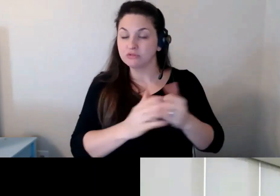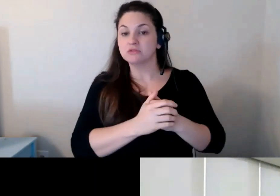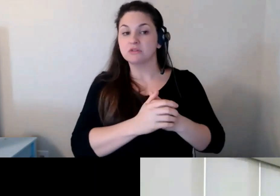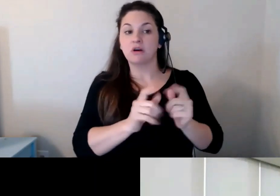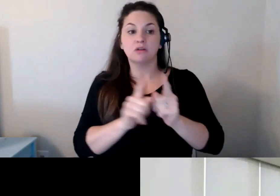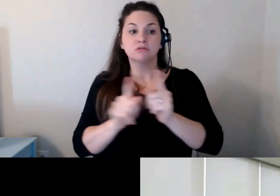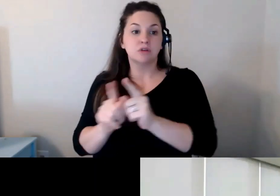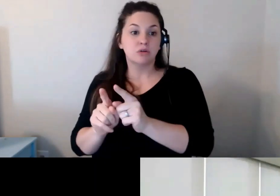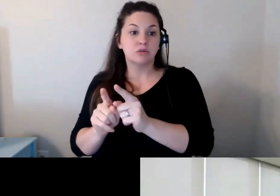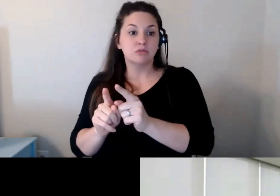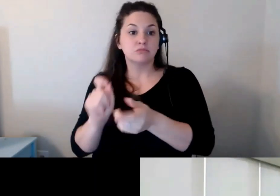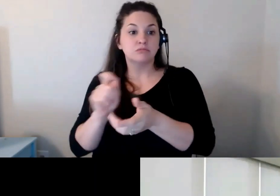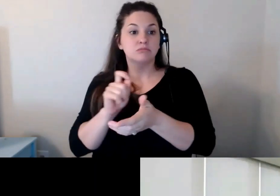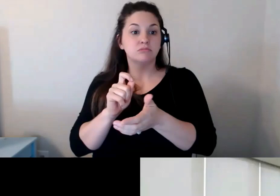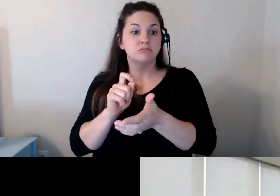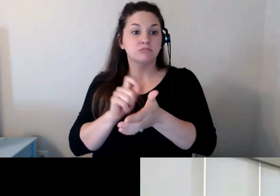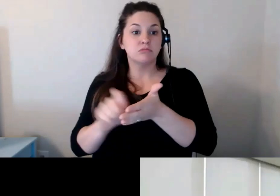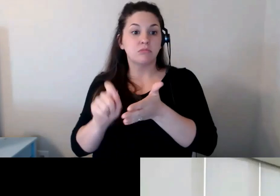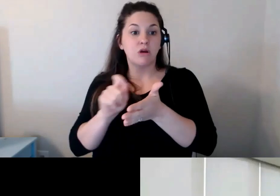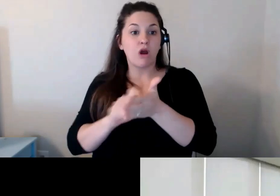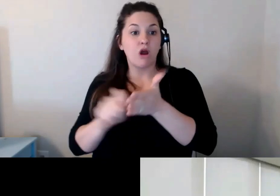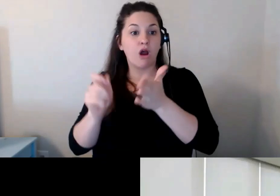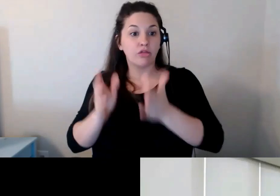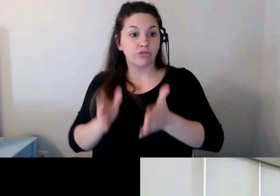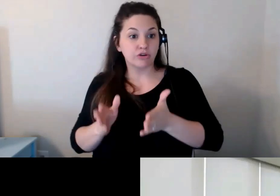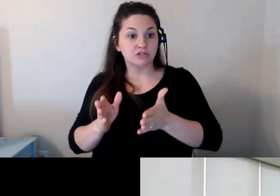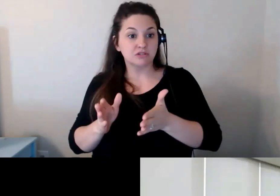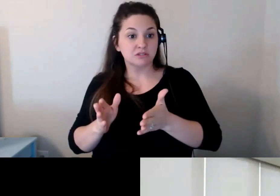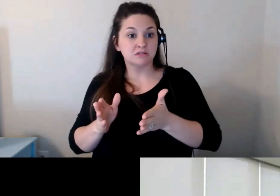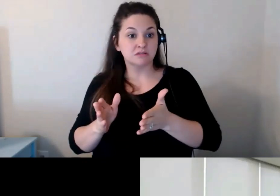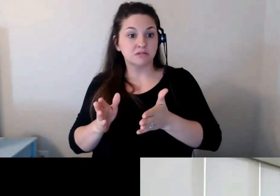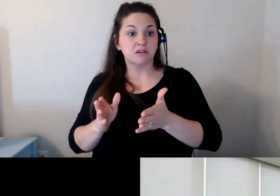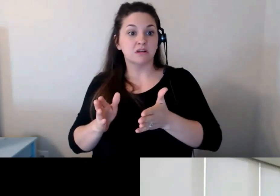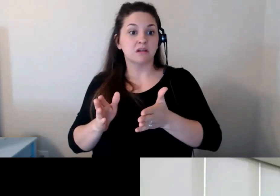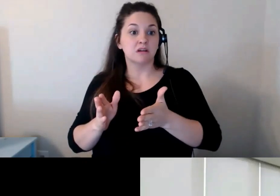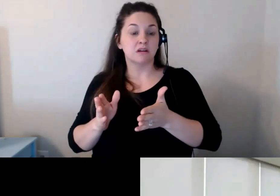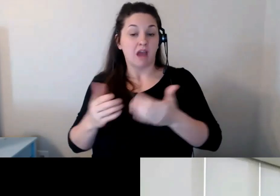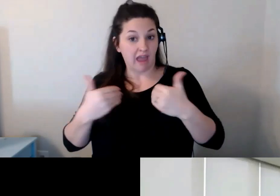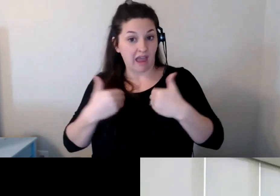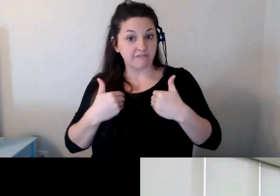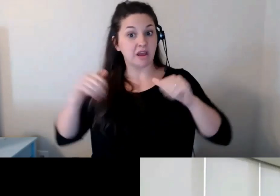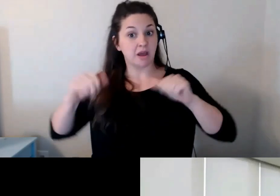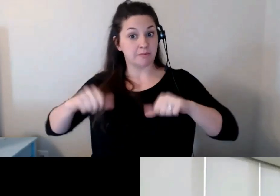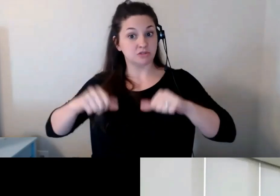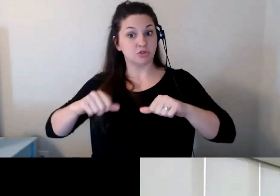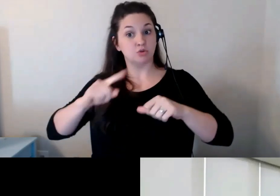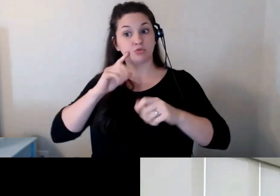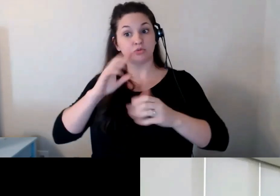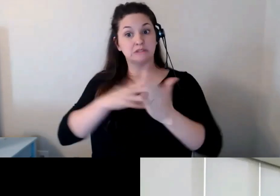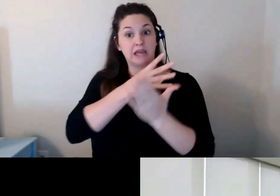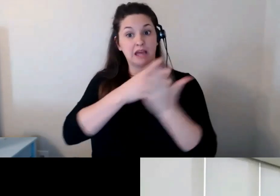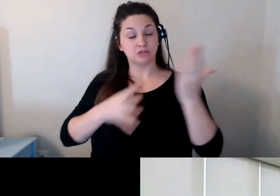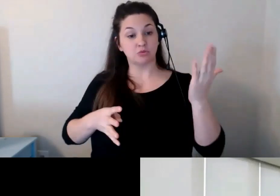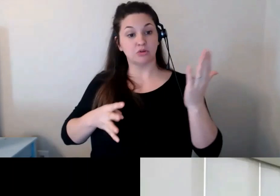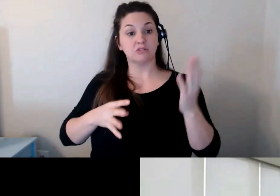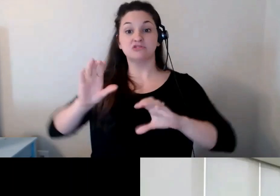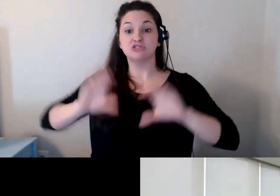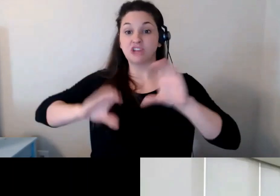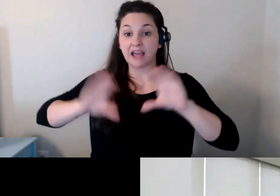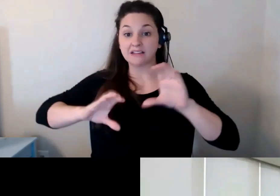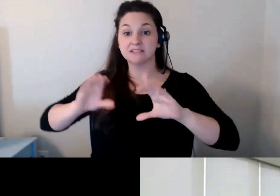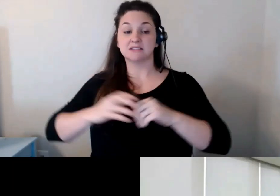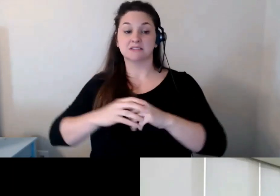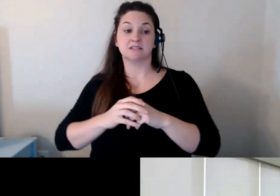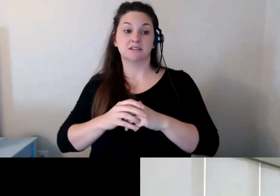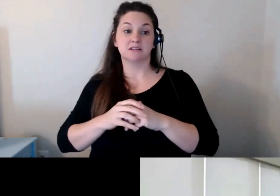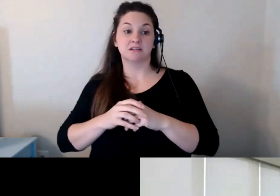as authors have the capacity to schedule word chats or video chats, not